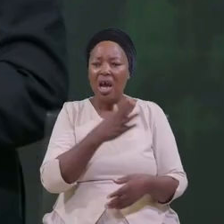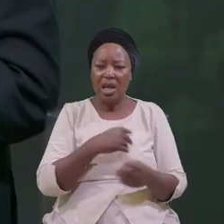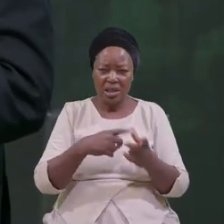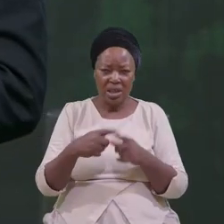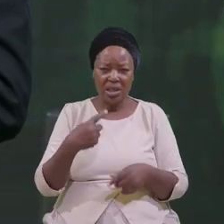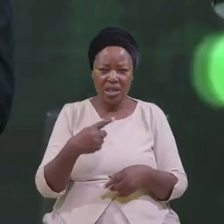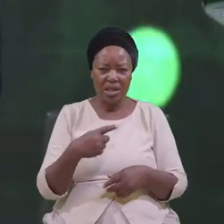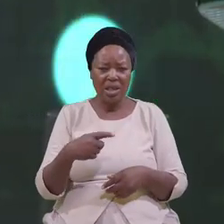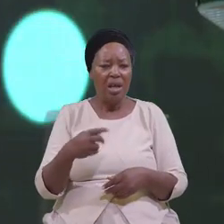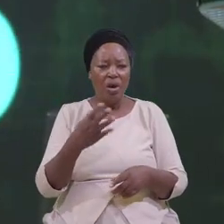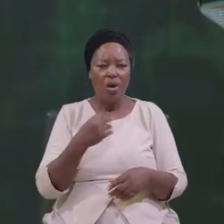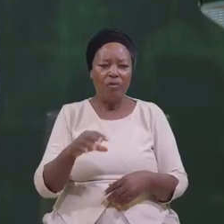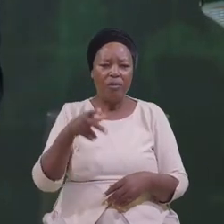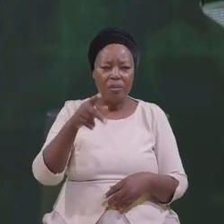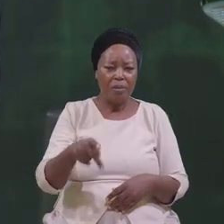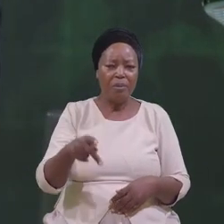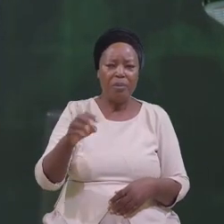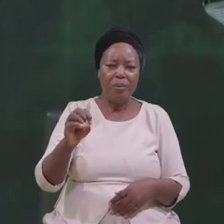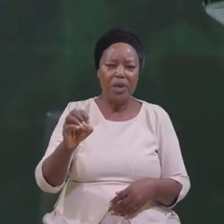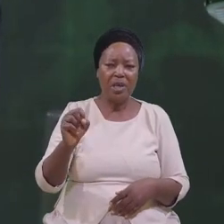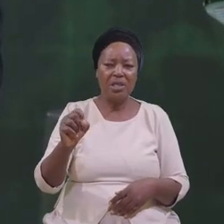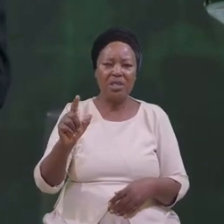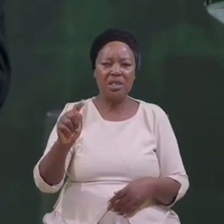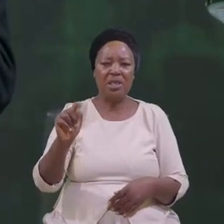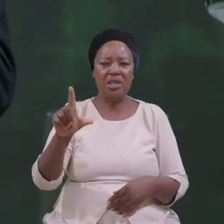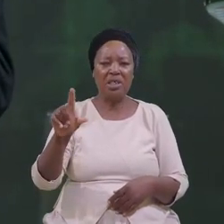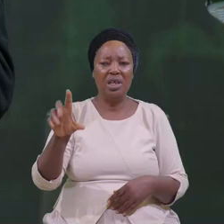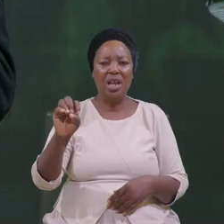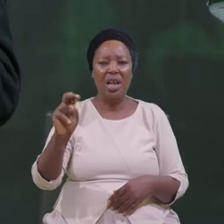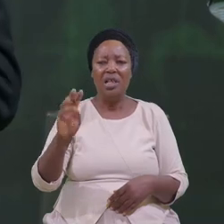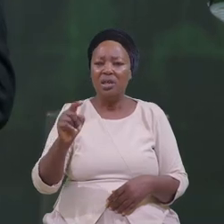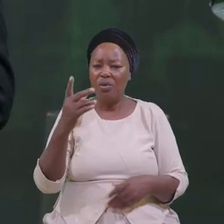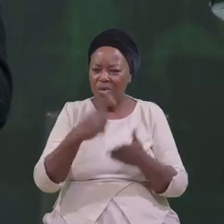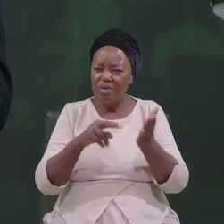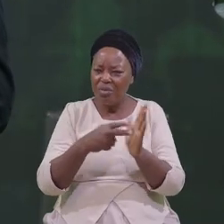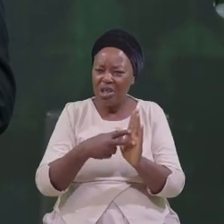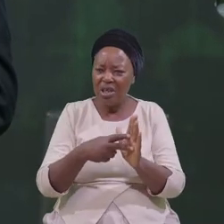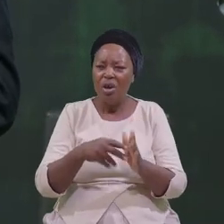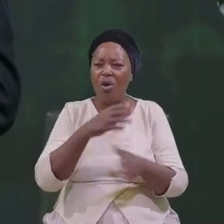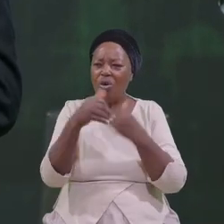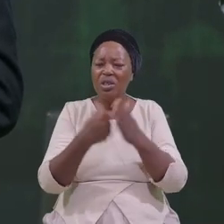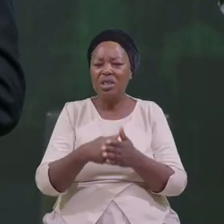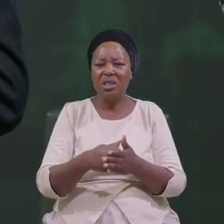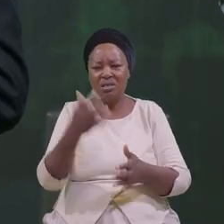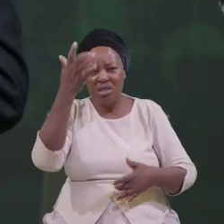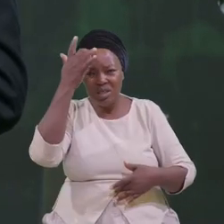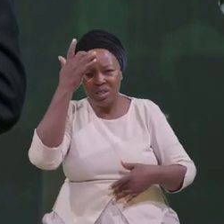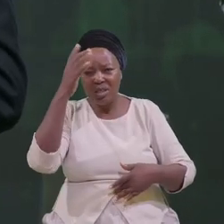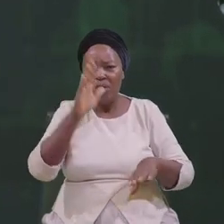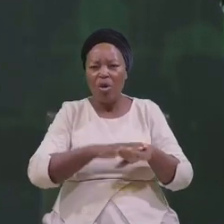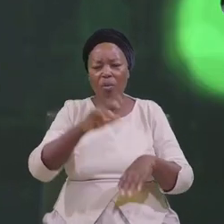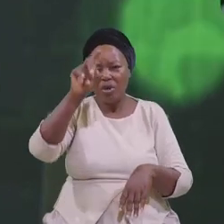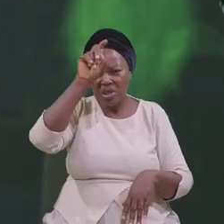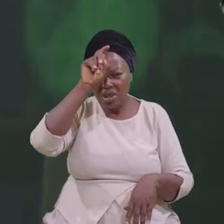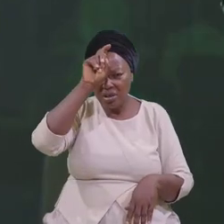from pestilence. What's pestilence? All those diseases upon Egyptians, upon the